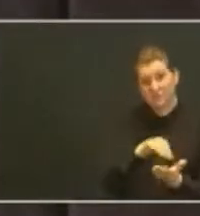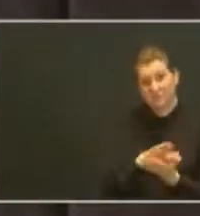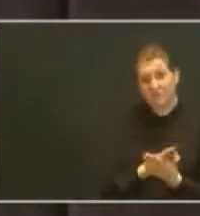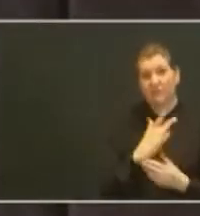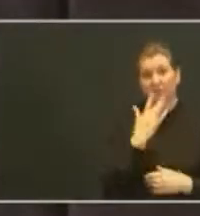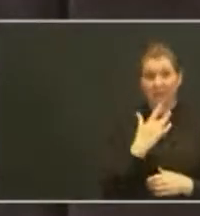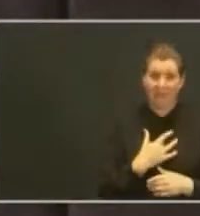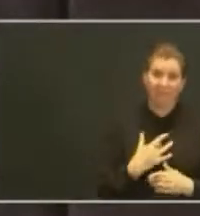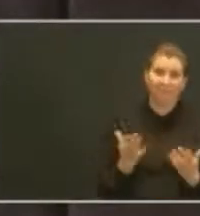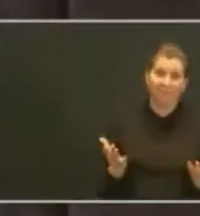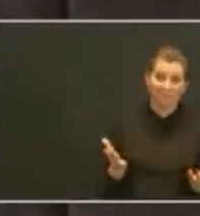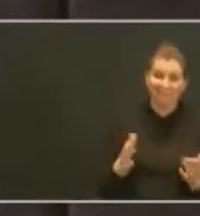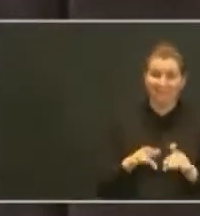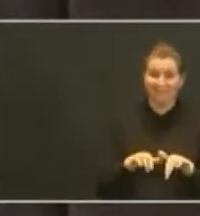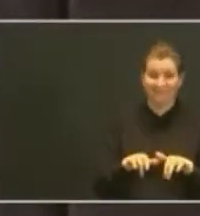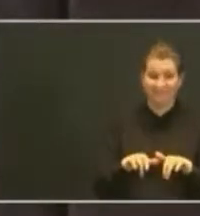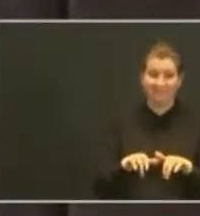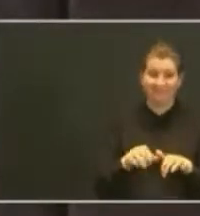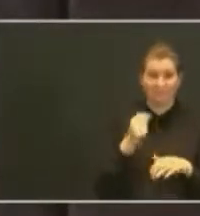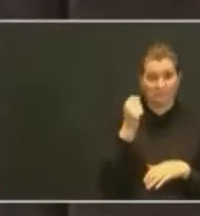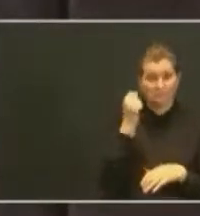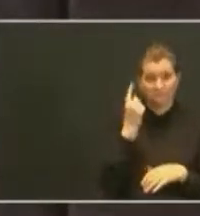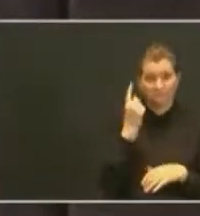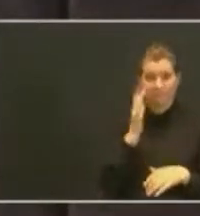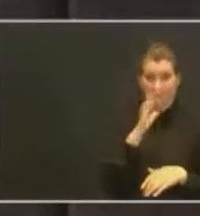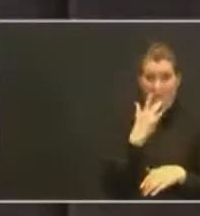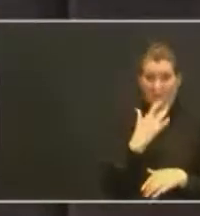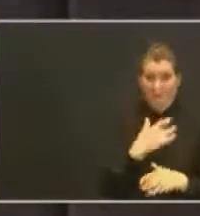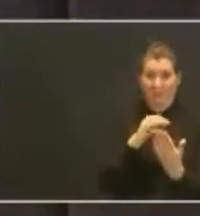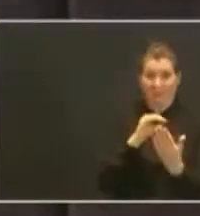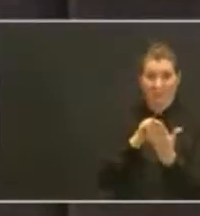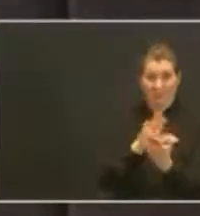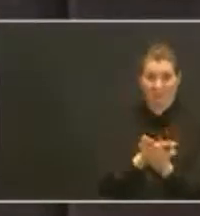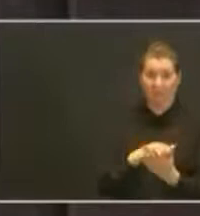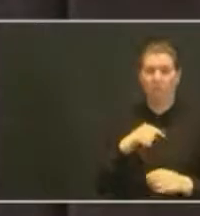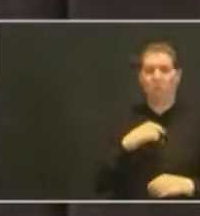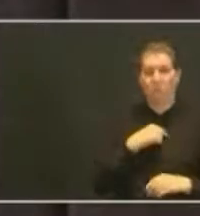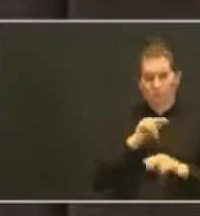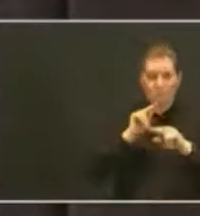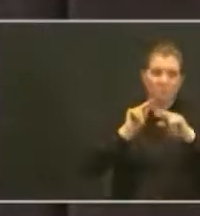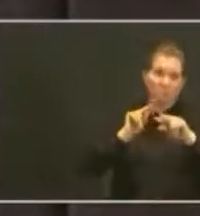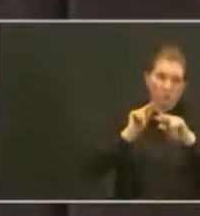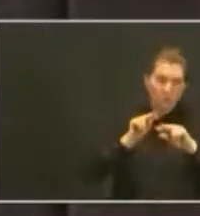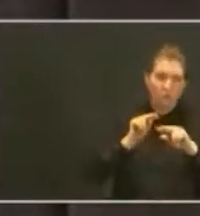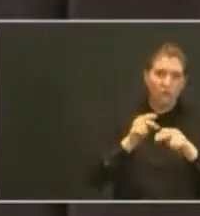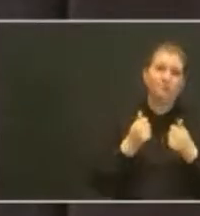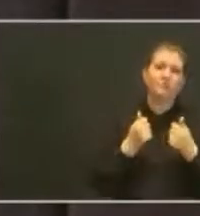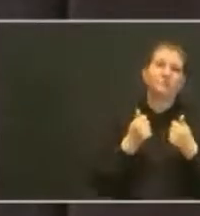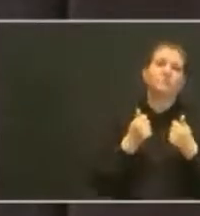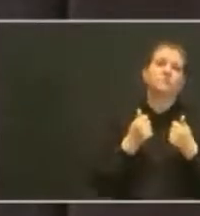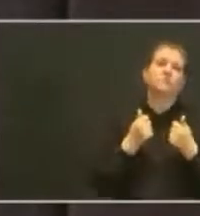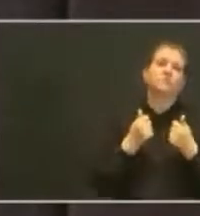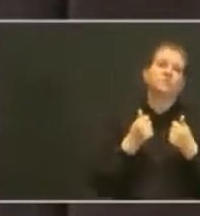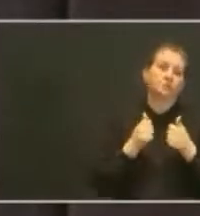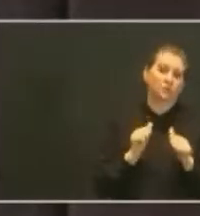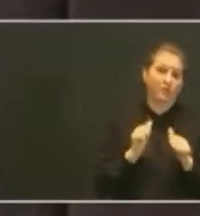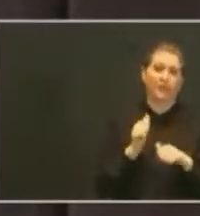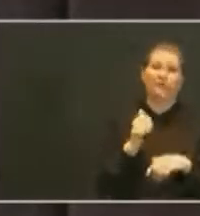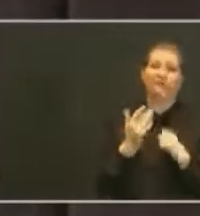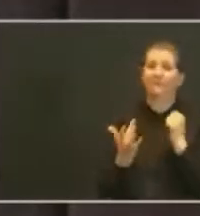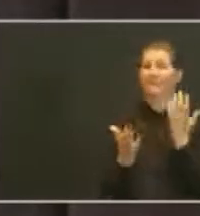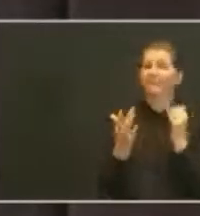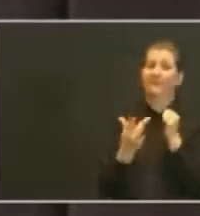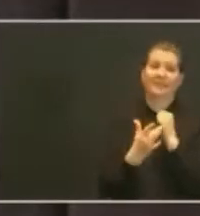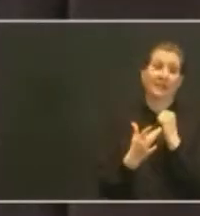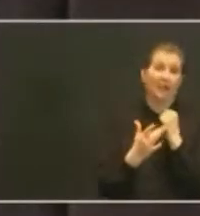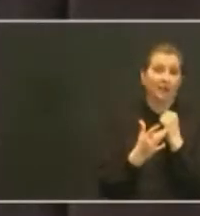that attestation standpoint. We will continue to explore all forms of technology in a